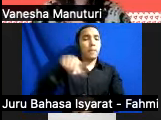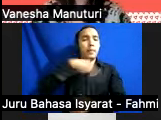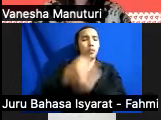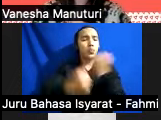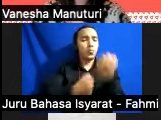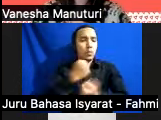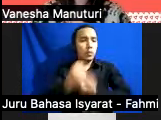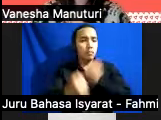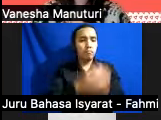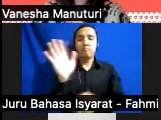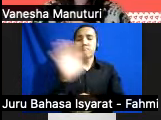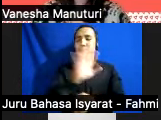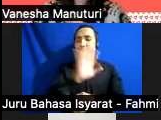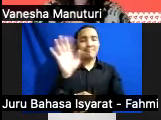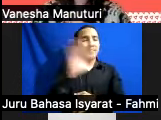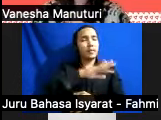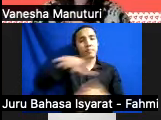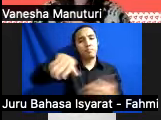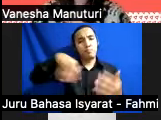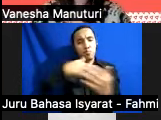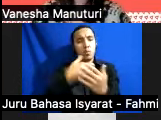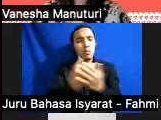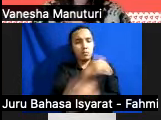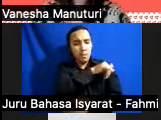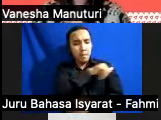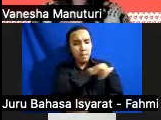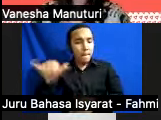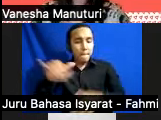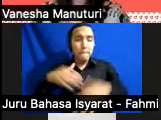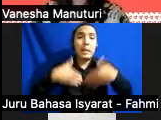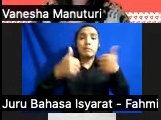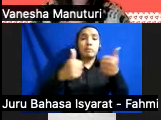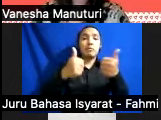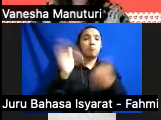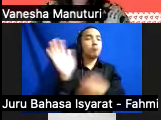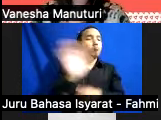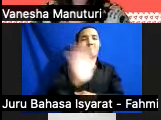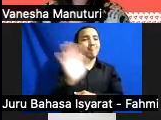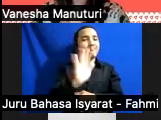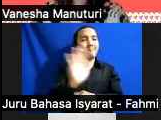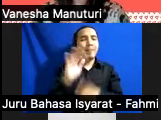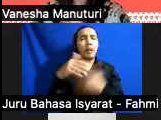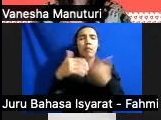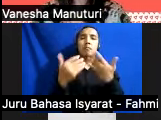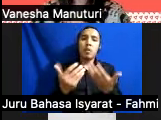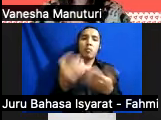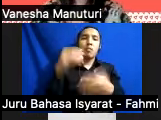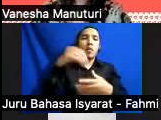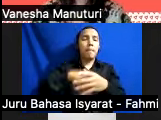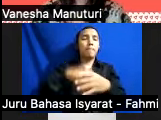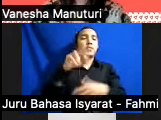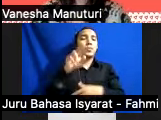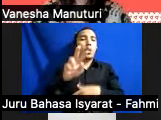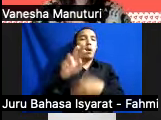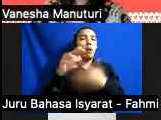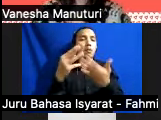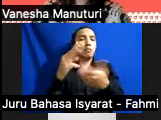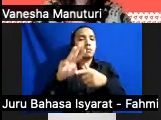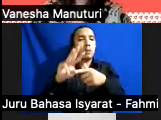not always successful. It's not necessarily successful in 2-3 months that it will be successful.